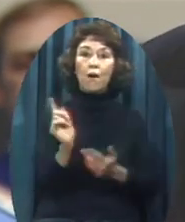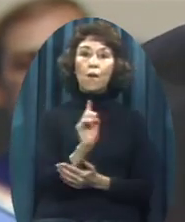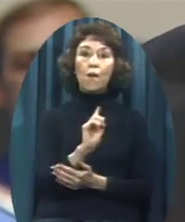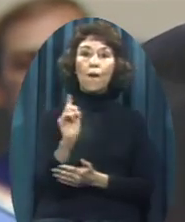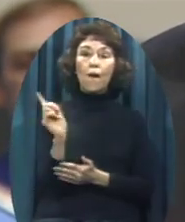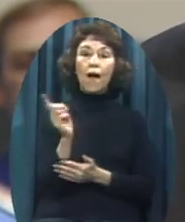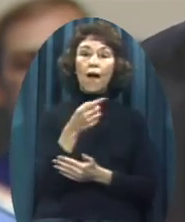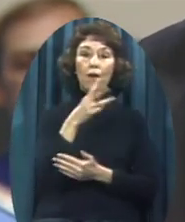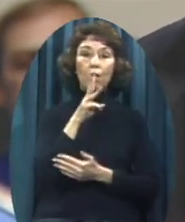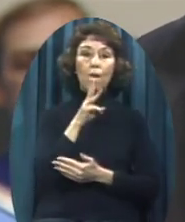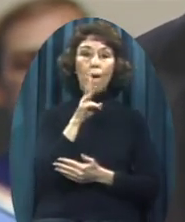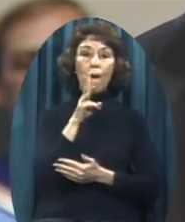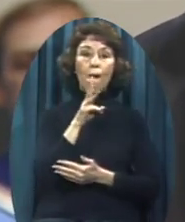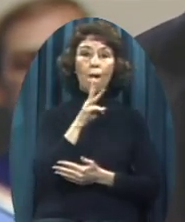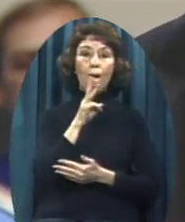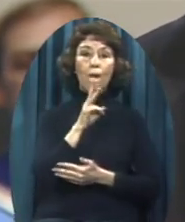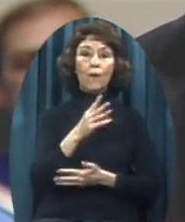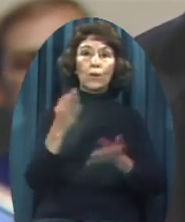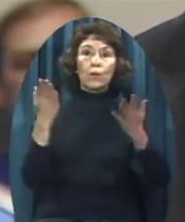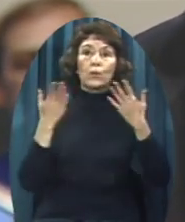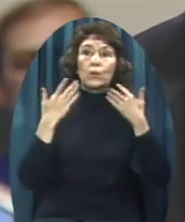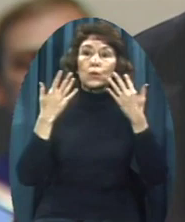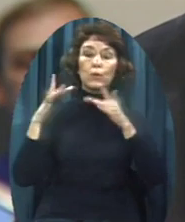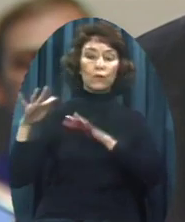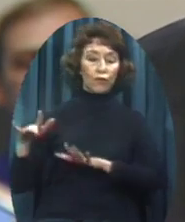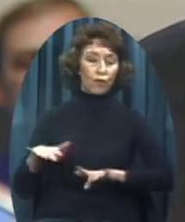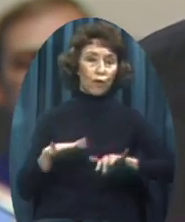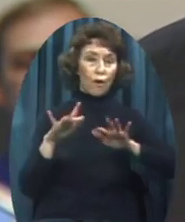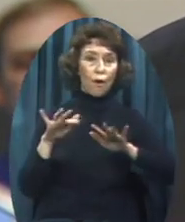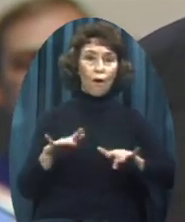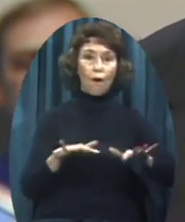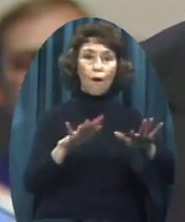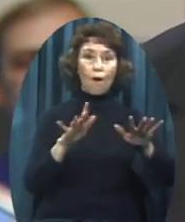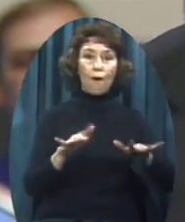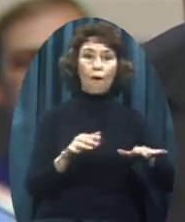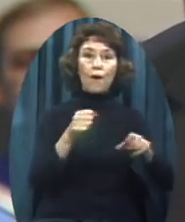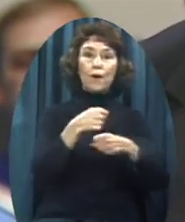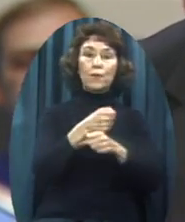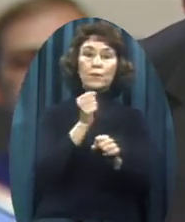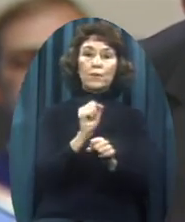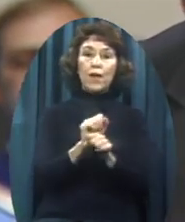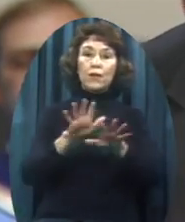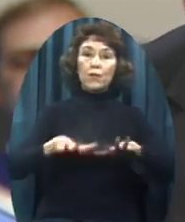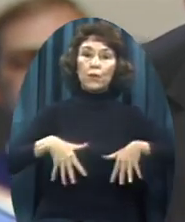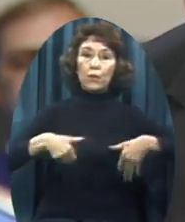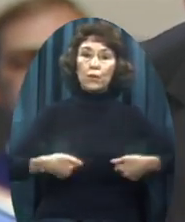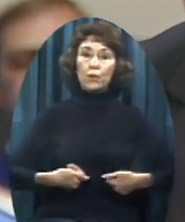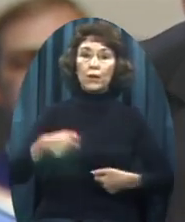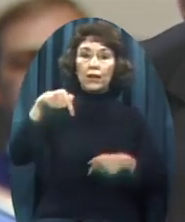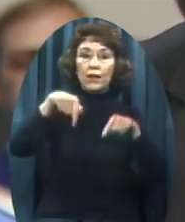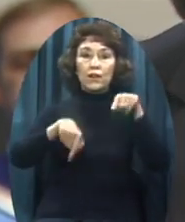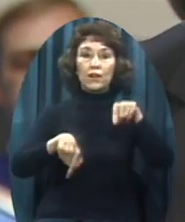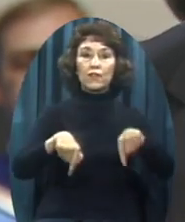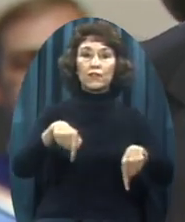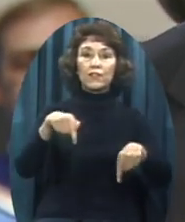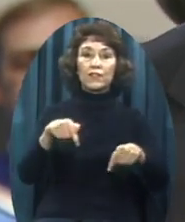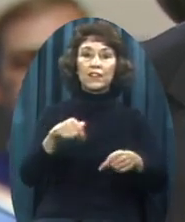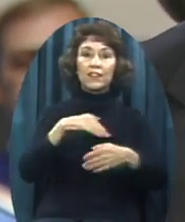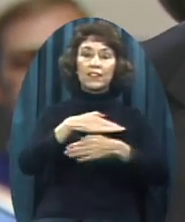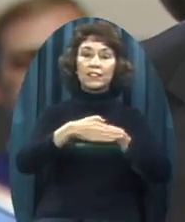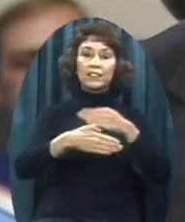the waters cool flow, may the weary one's feet, God leads his